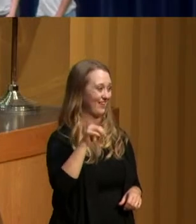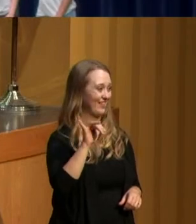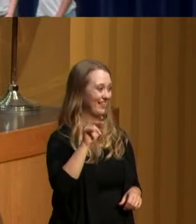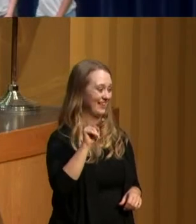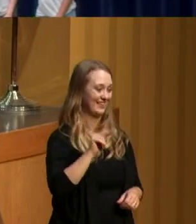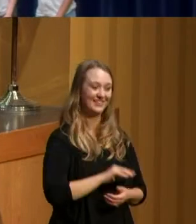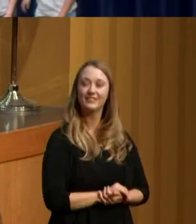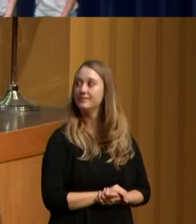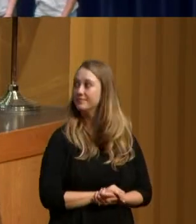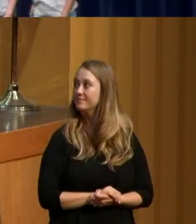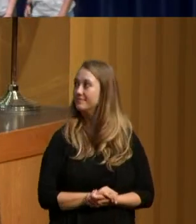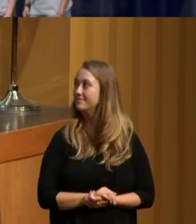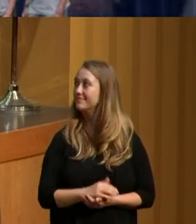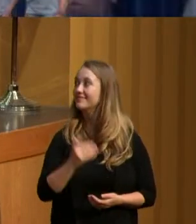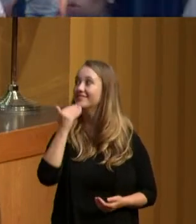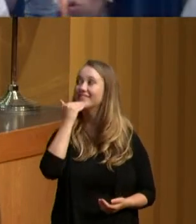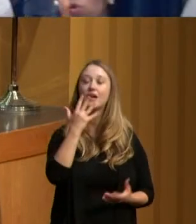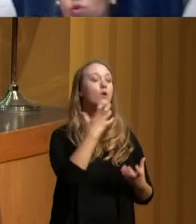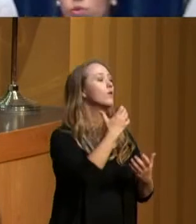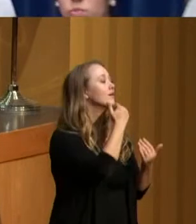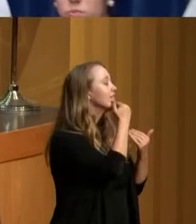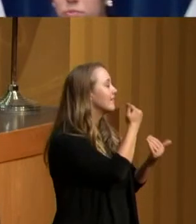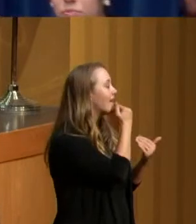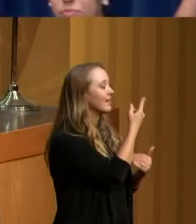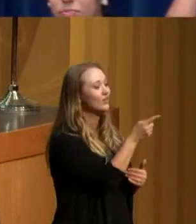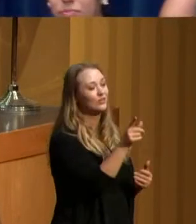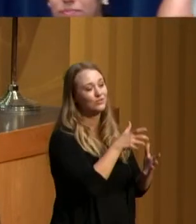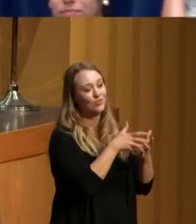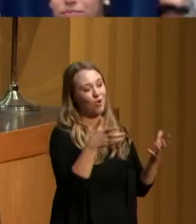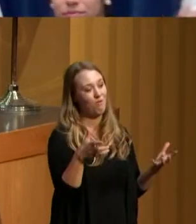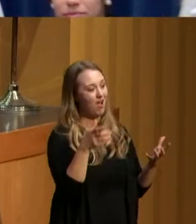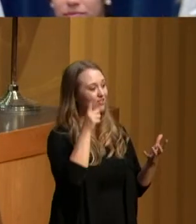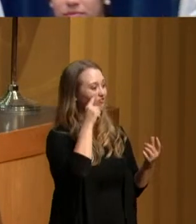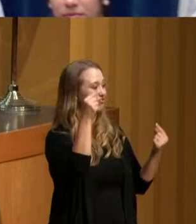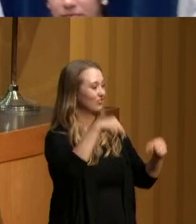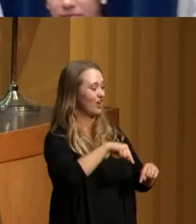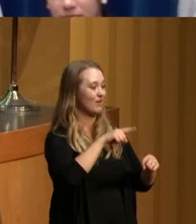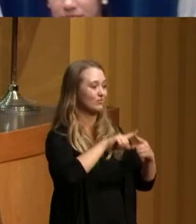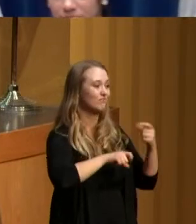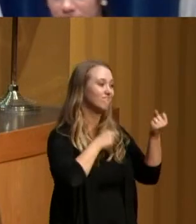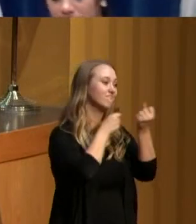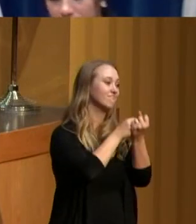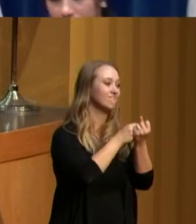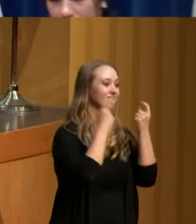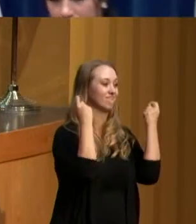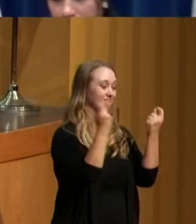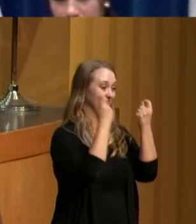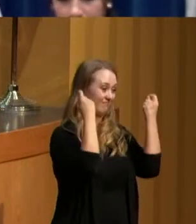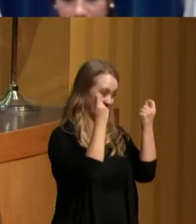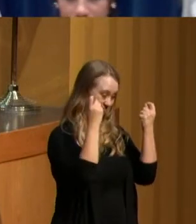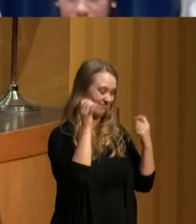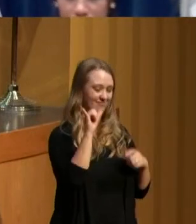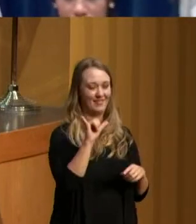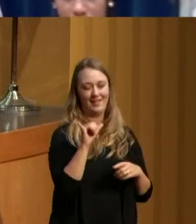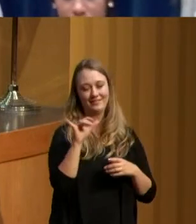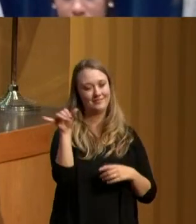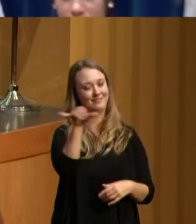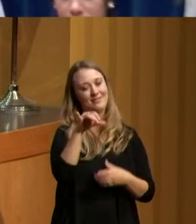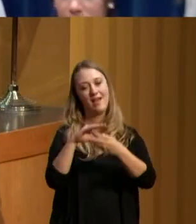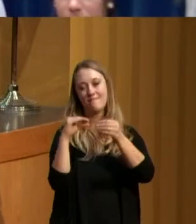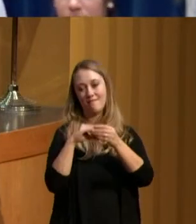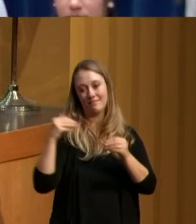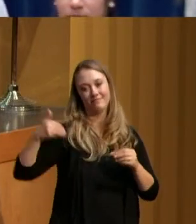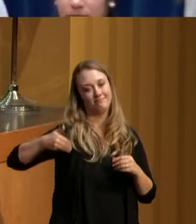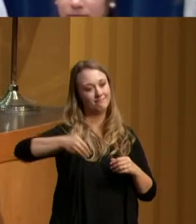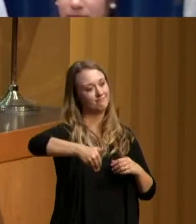Thank you, Josh. And hey, I just want to say thank you guys so much for being here to be part of this celebration. Like, to echo Coach Cameron and Coach Kimball,